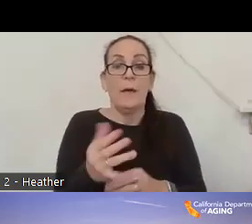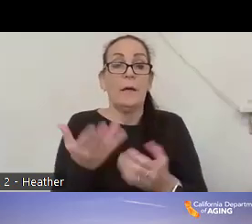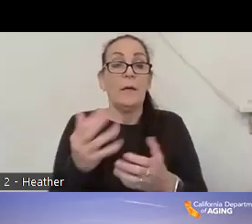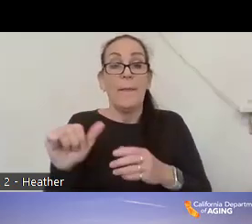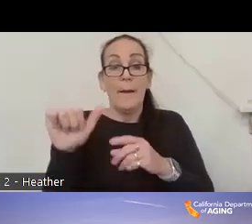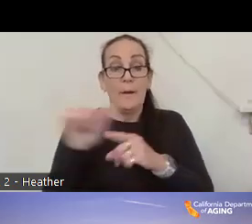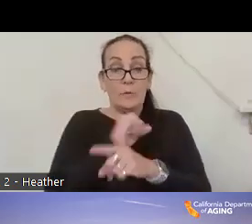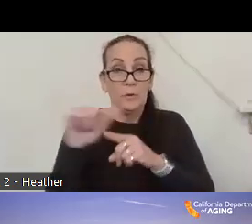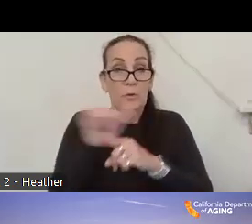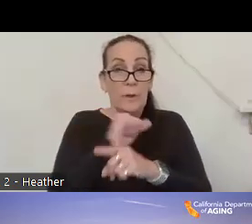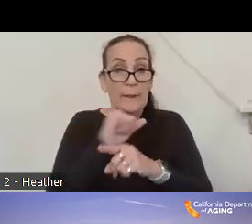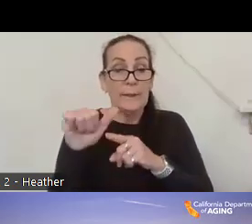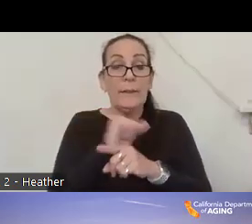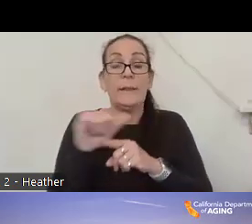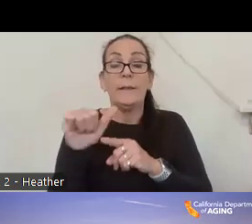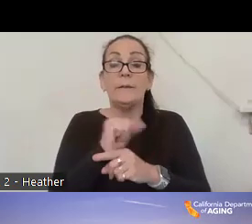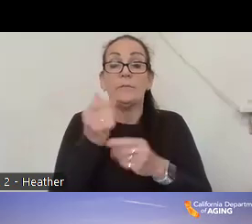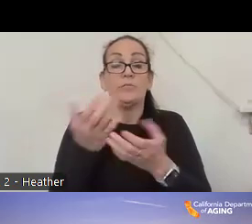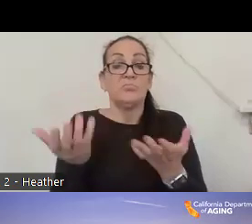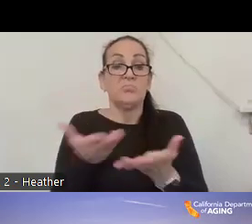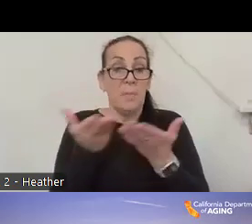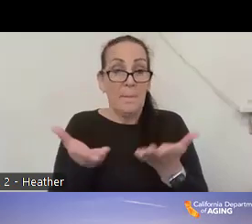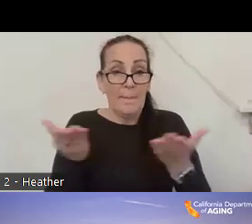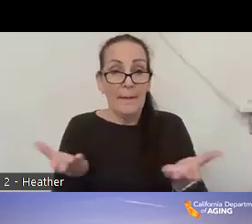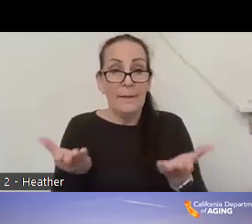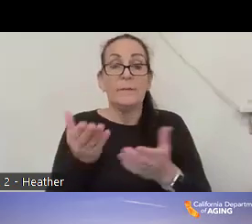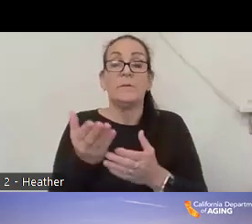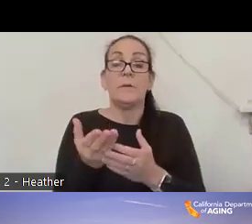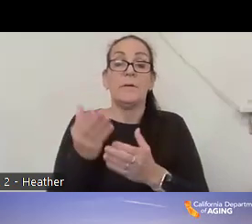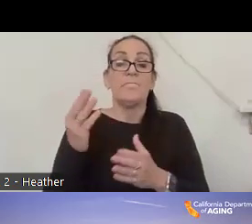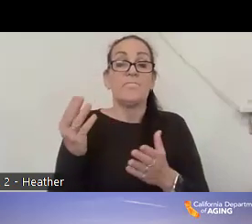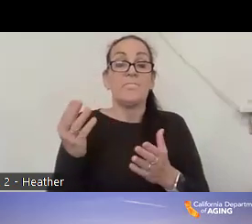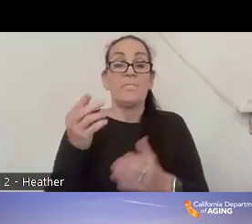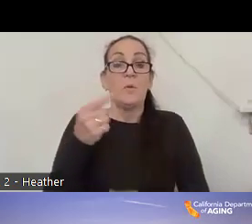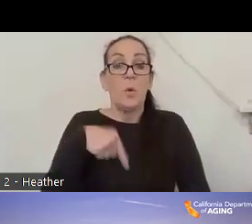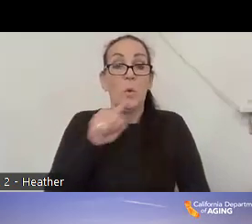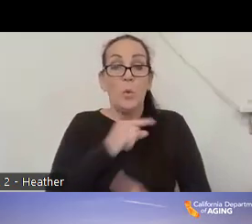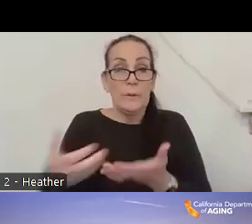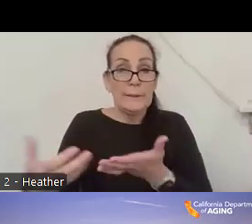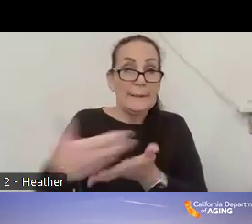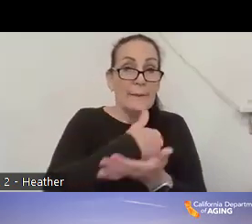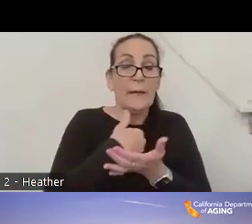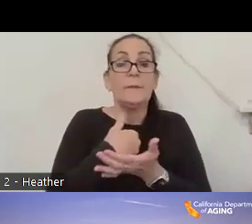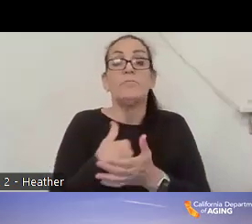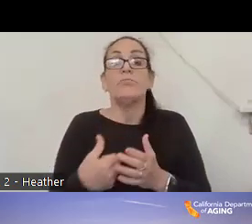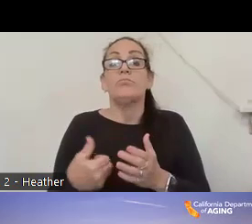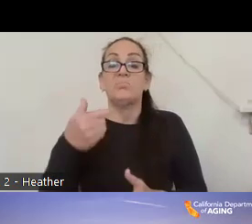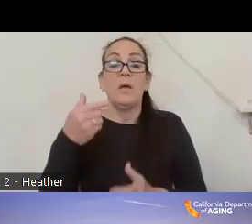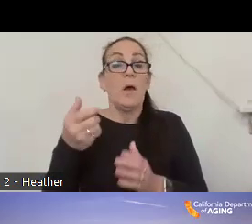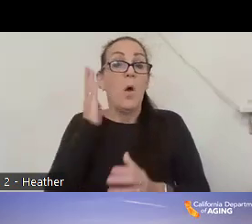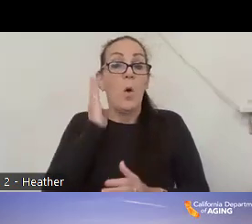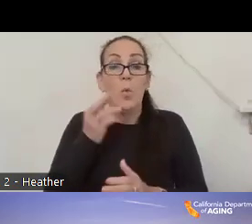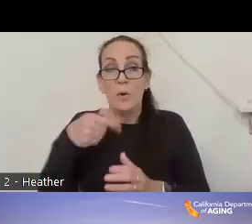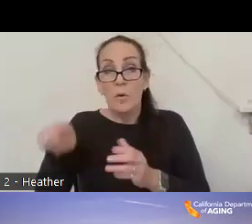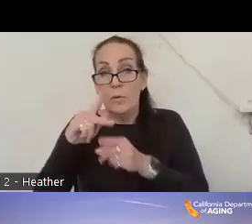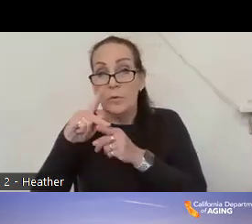materials were collected for CalGrow's. They're cataloged and they're going to be reviewed by an expert panel. And